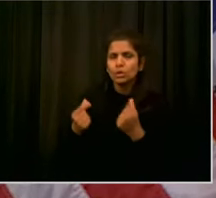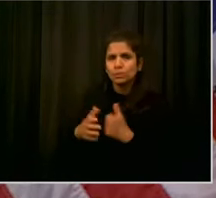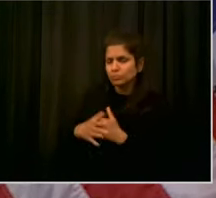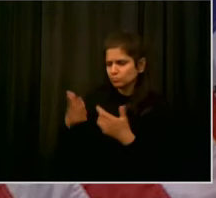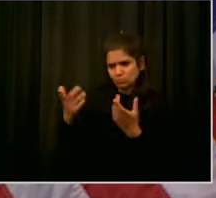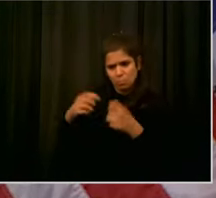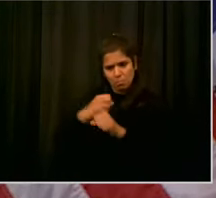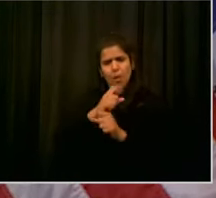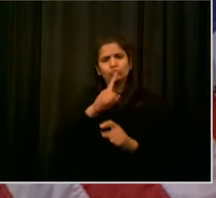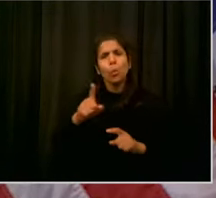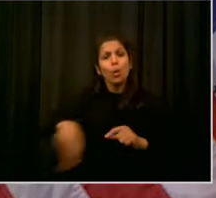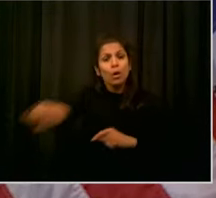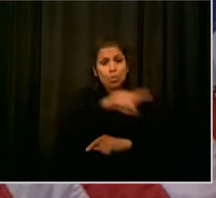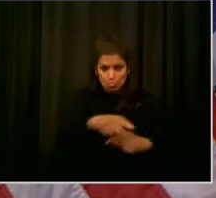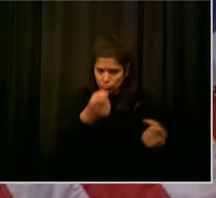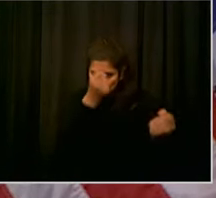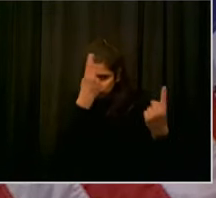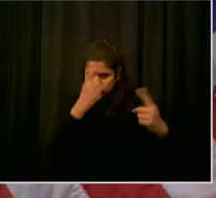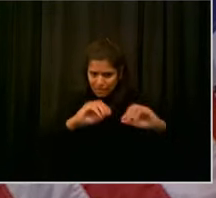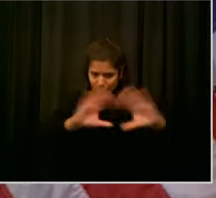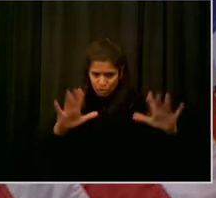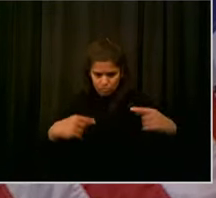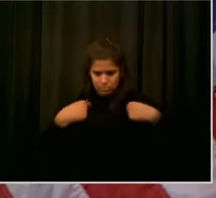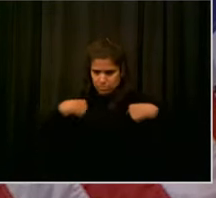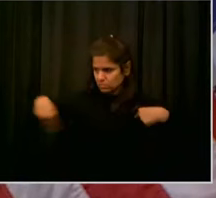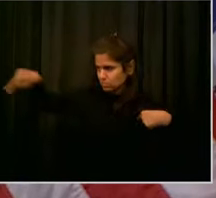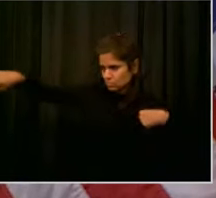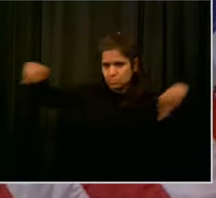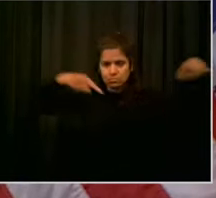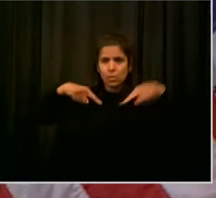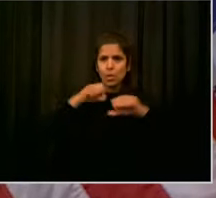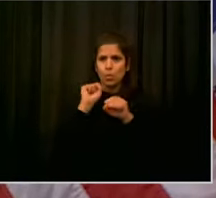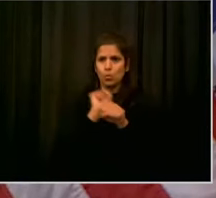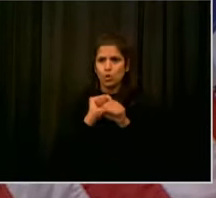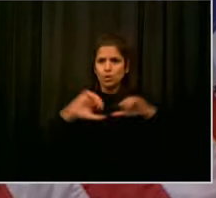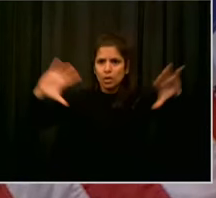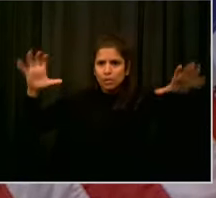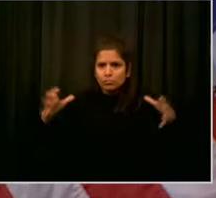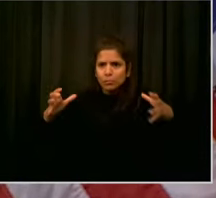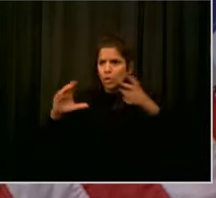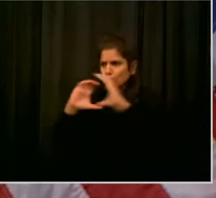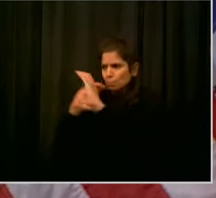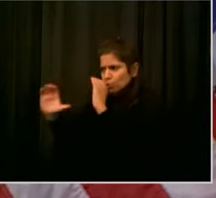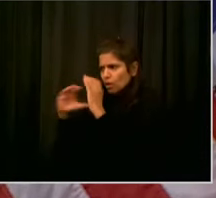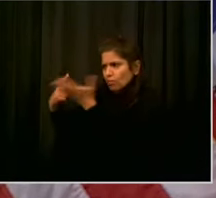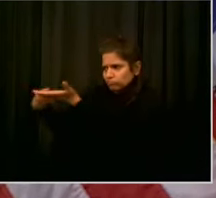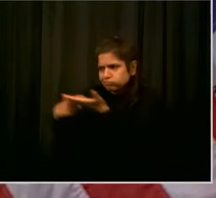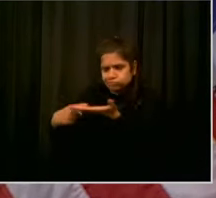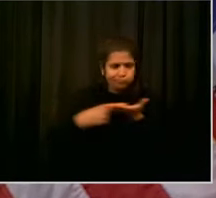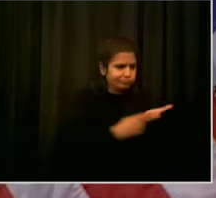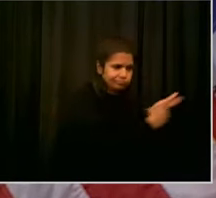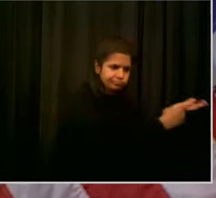here. I said we need to get rid of the broken unconstitutional policy of stop and frisk. Bill Bratton agreed